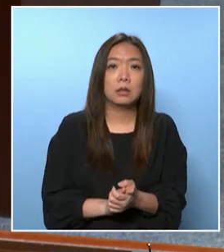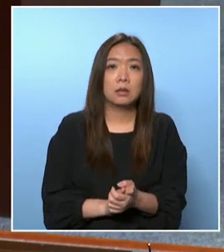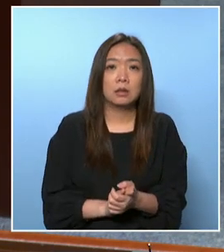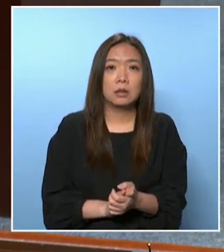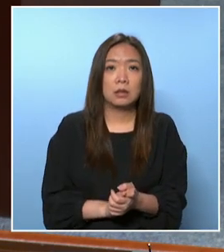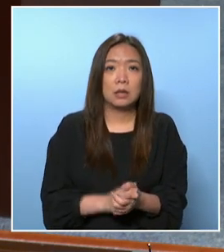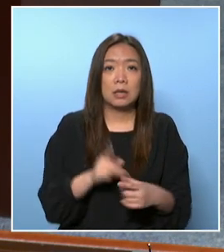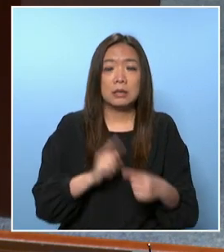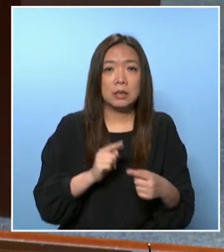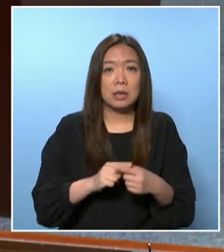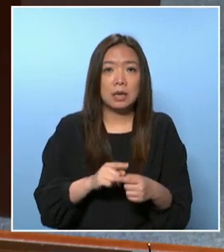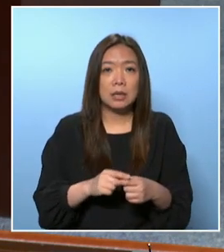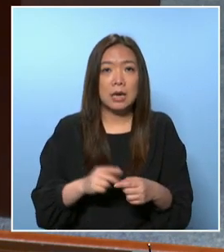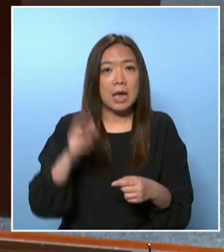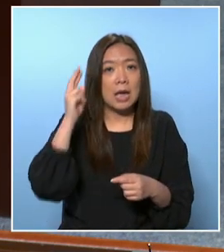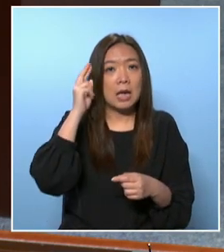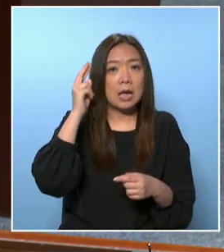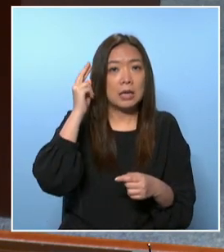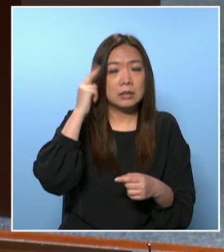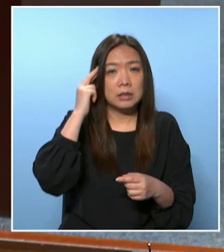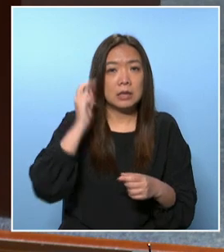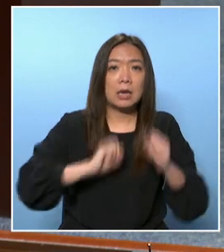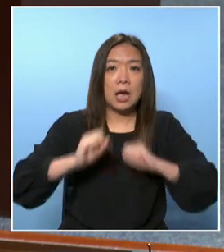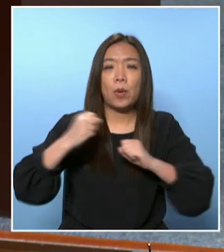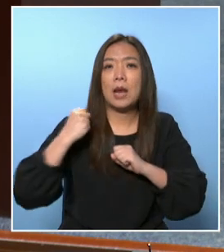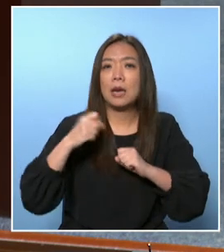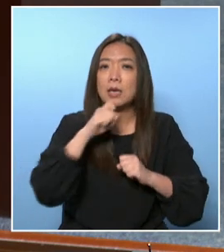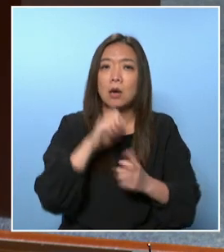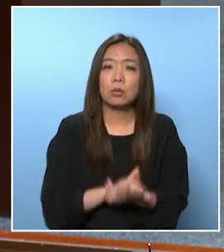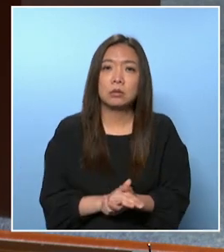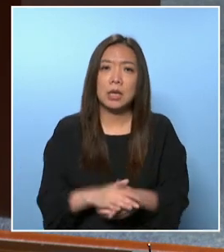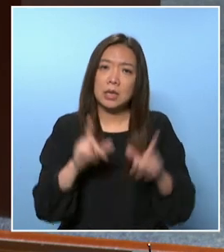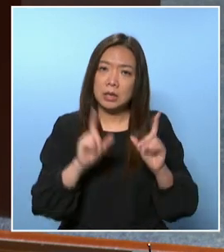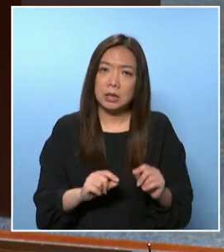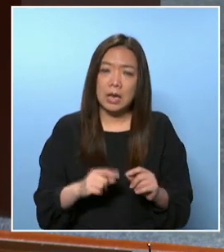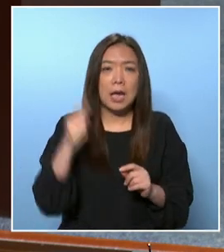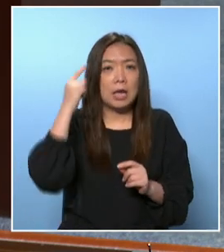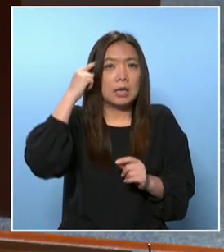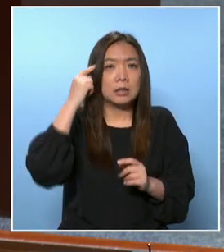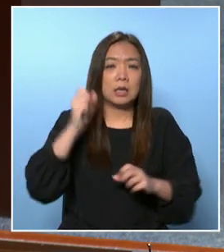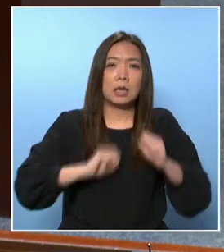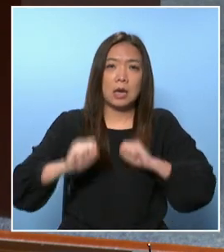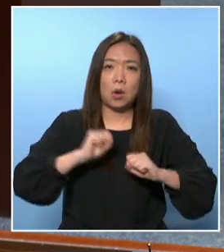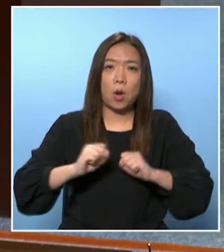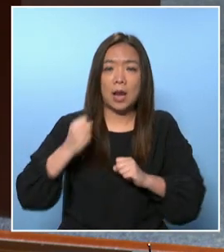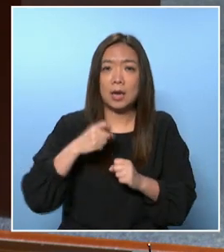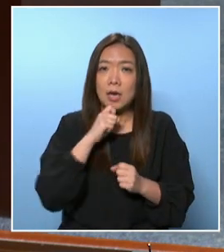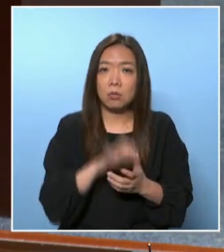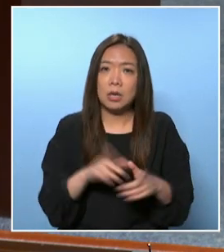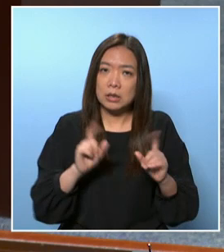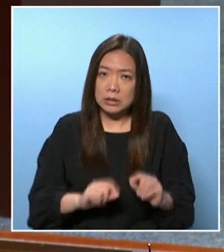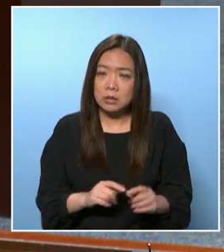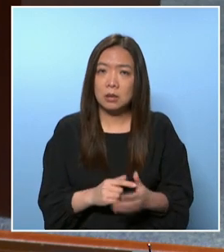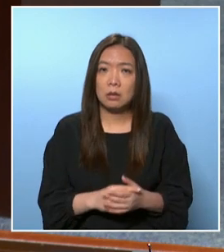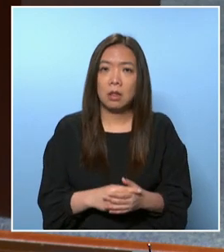doctor, and the doctor will make sure that the patient is mentally capable. I think we have